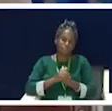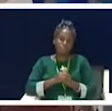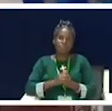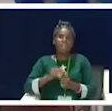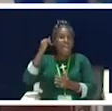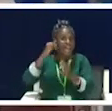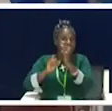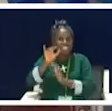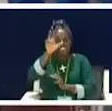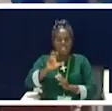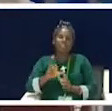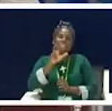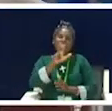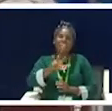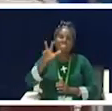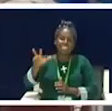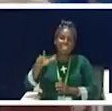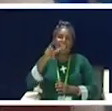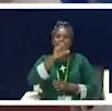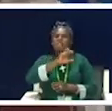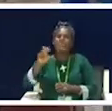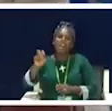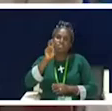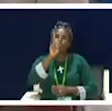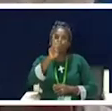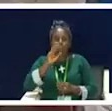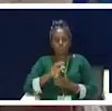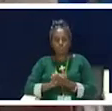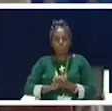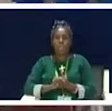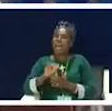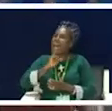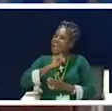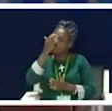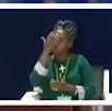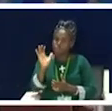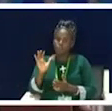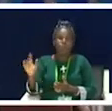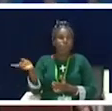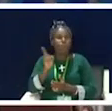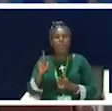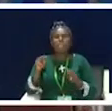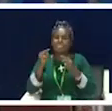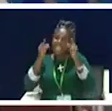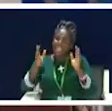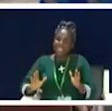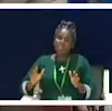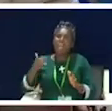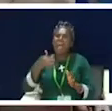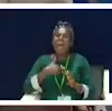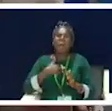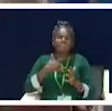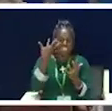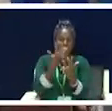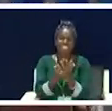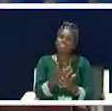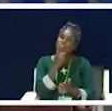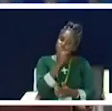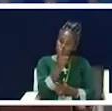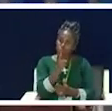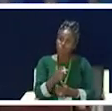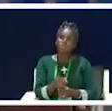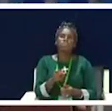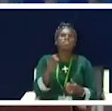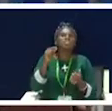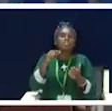Isaiah 33 verse 2. I don't know where the enemy has caged you today, but